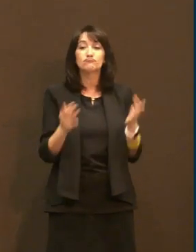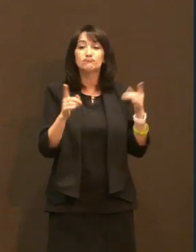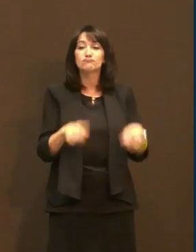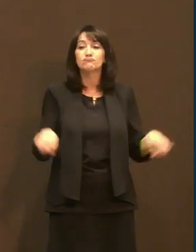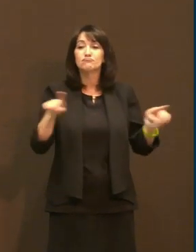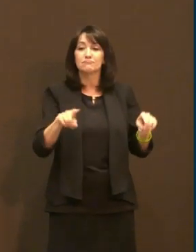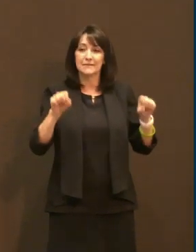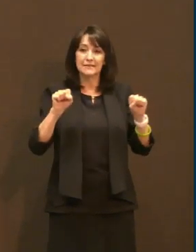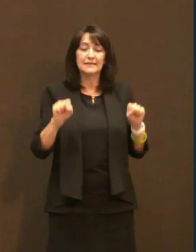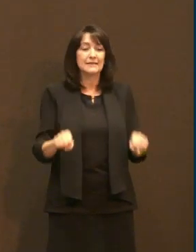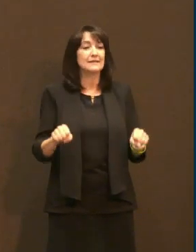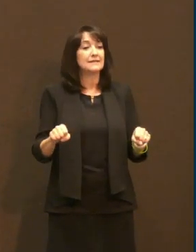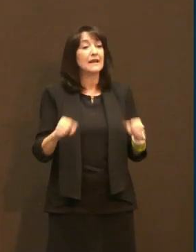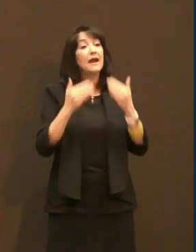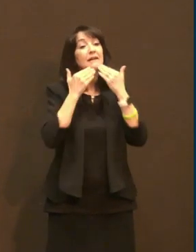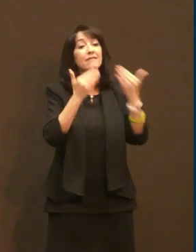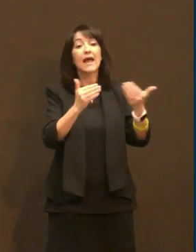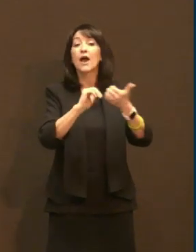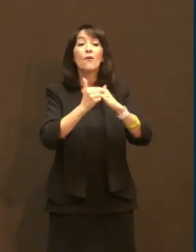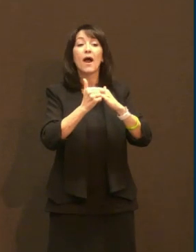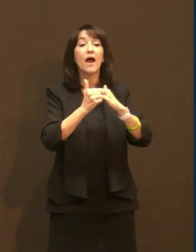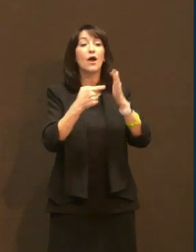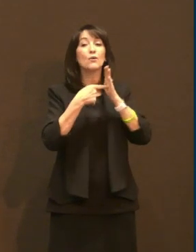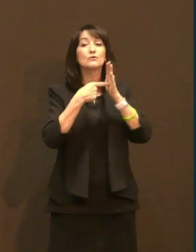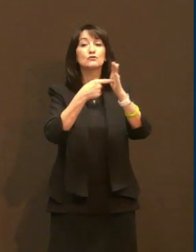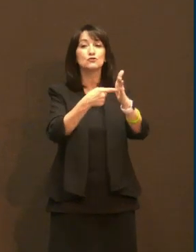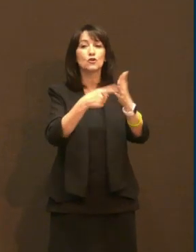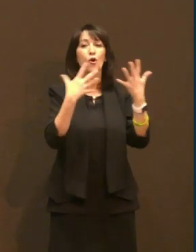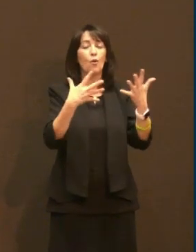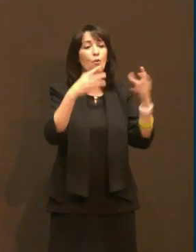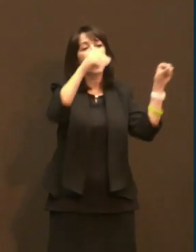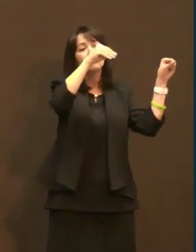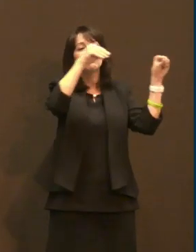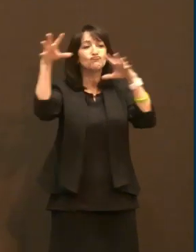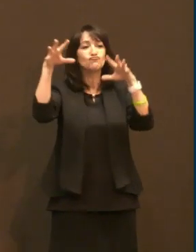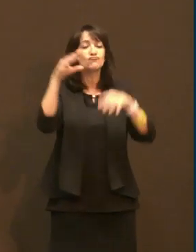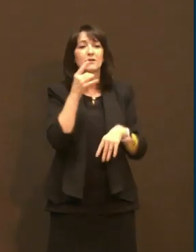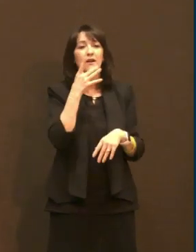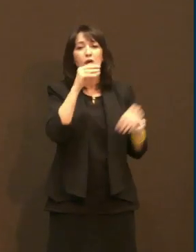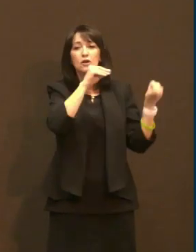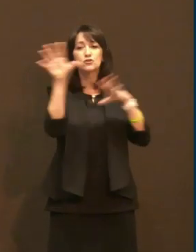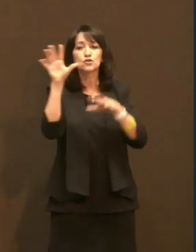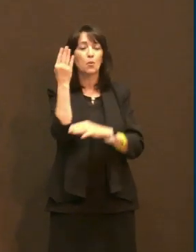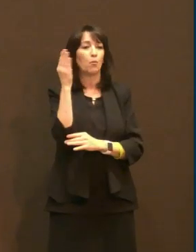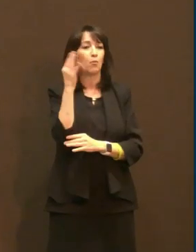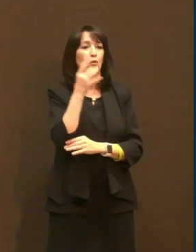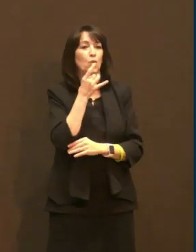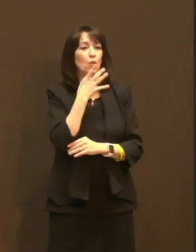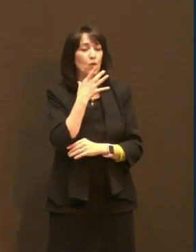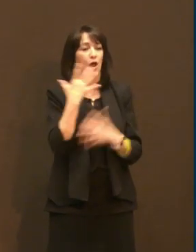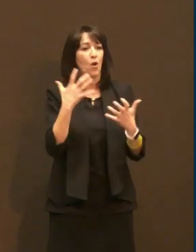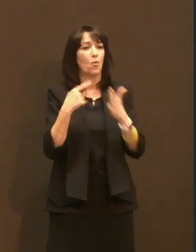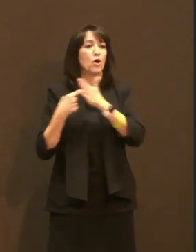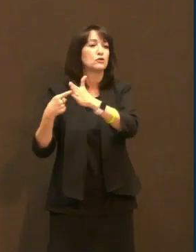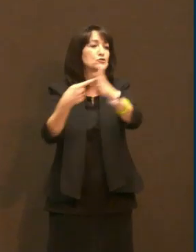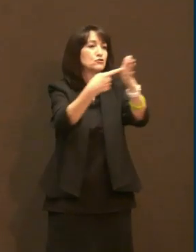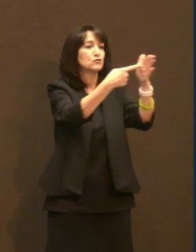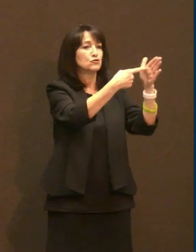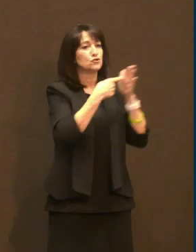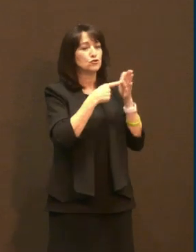by lighting it up blue for frontline workers. It's our way to just say thank